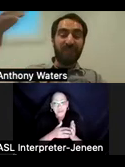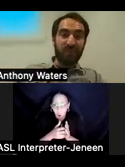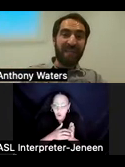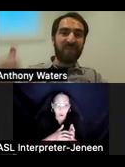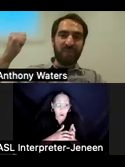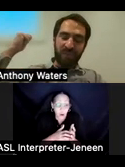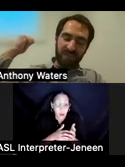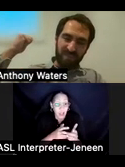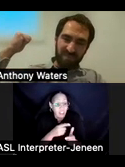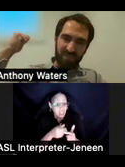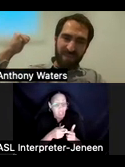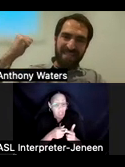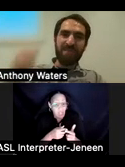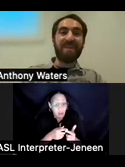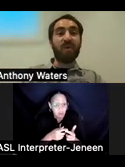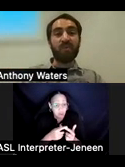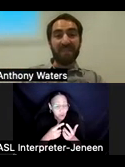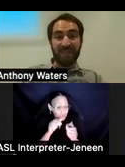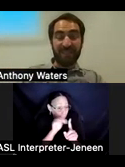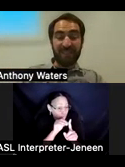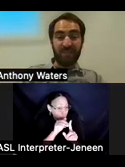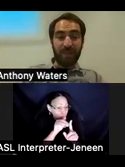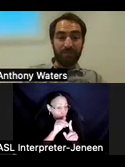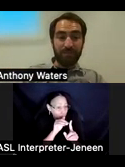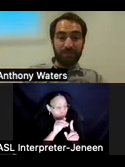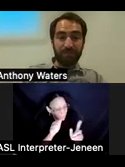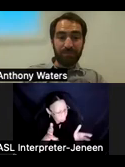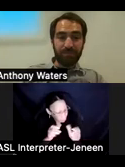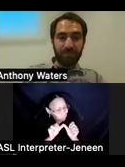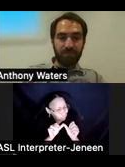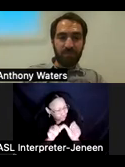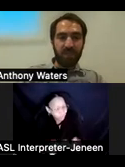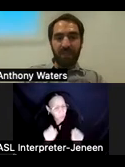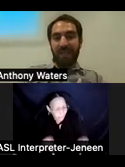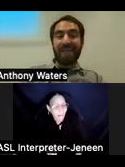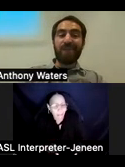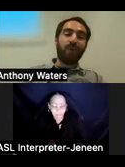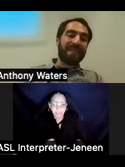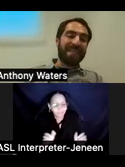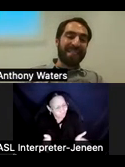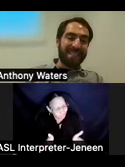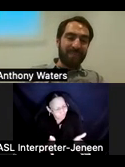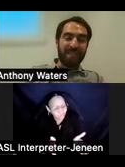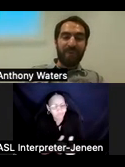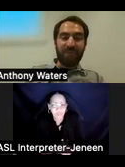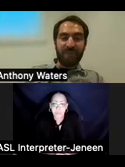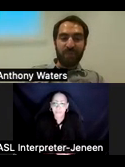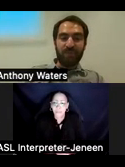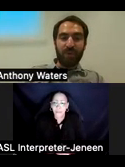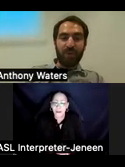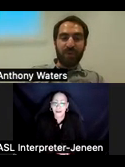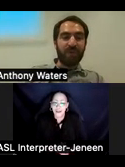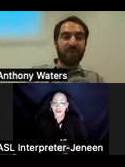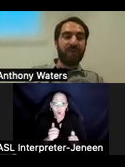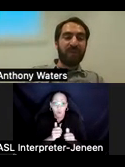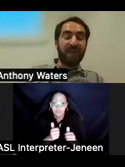into strengths, you start to remind them of their own resilience as well. And avoid leading statements. I referenced those